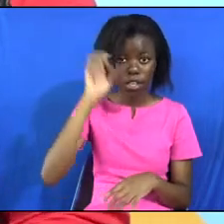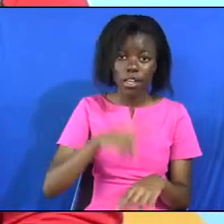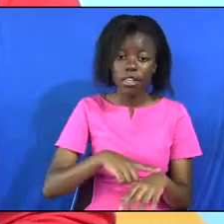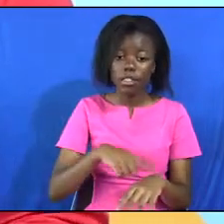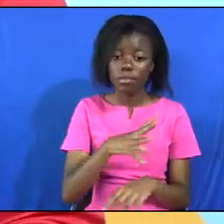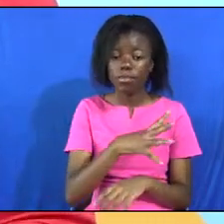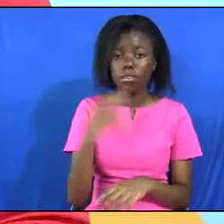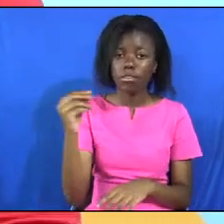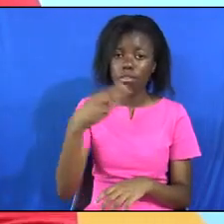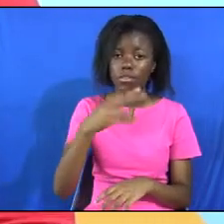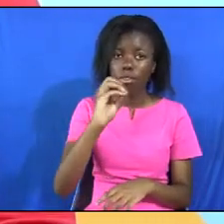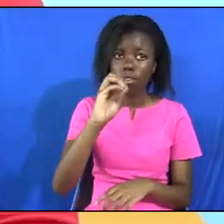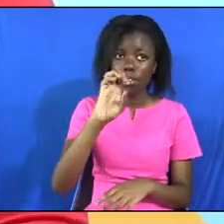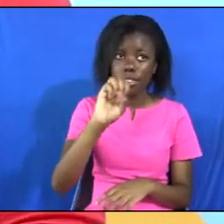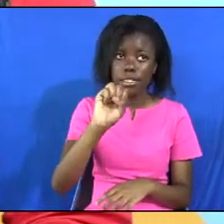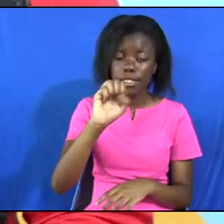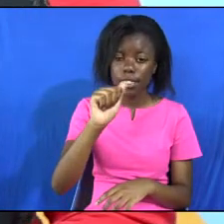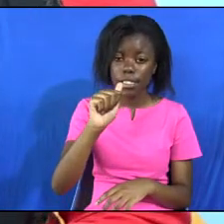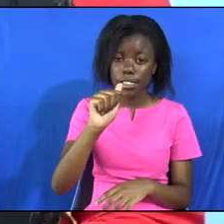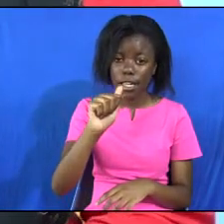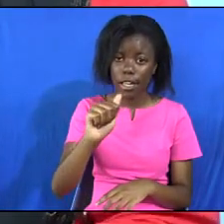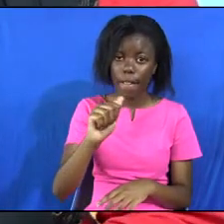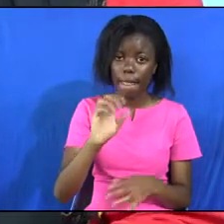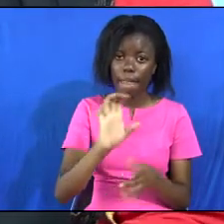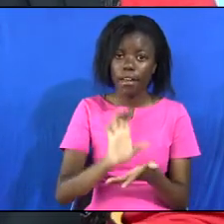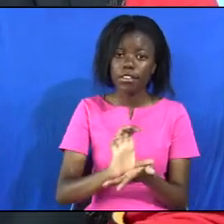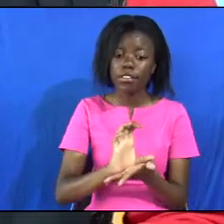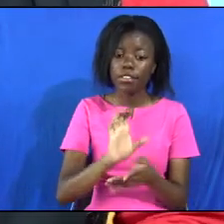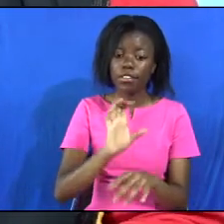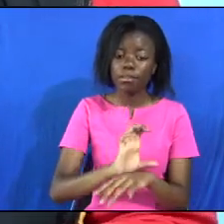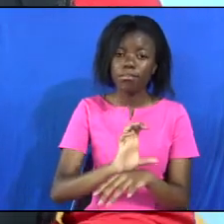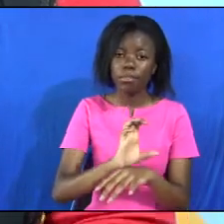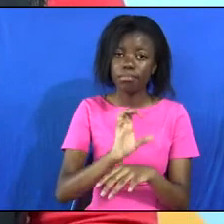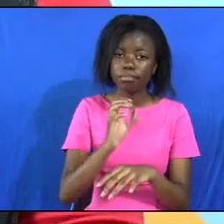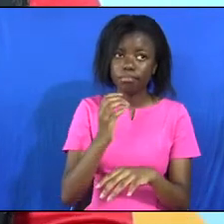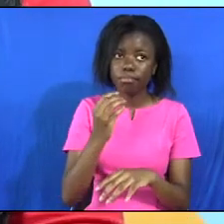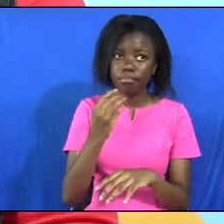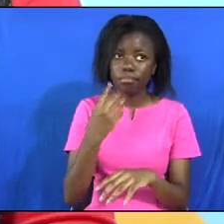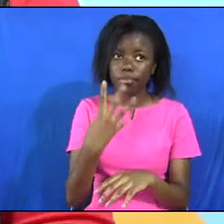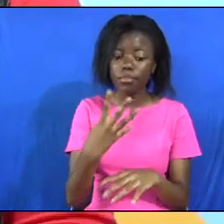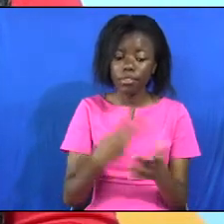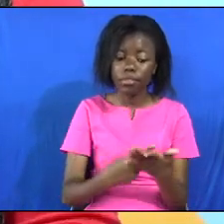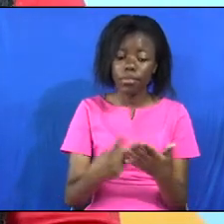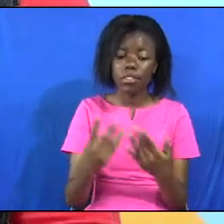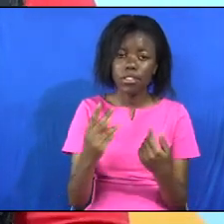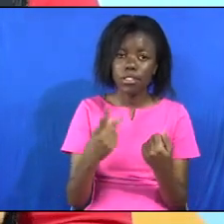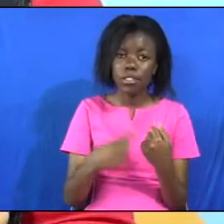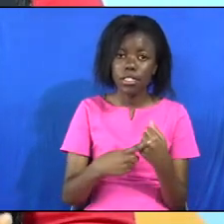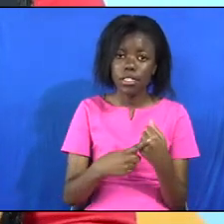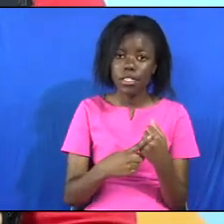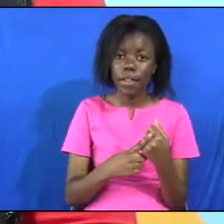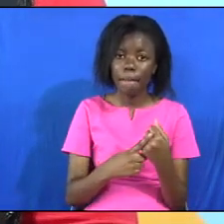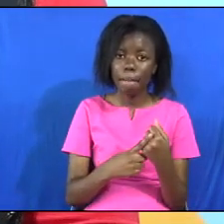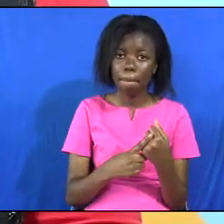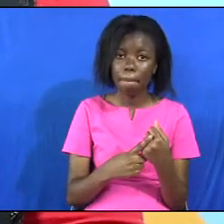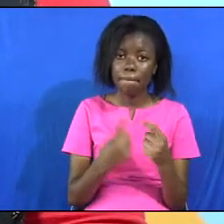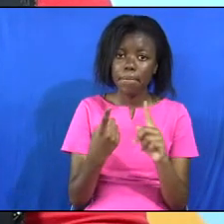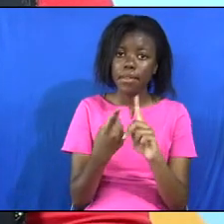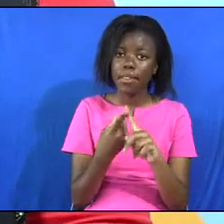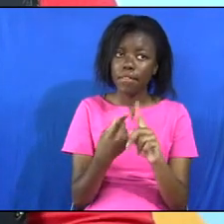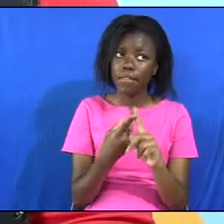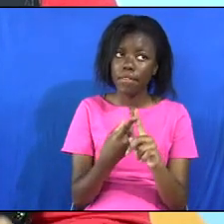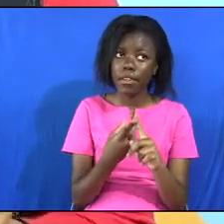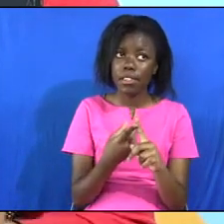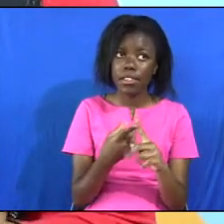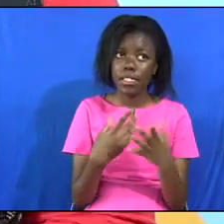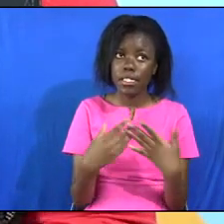back to Hosea 4:6, where it says, my people perish for lack of knowledge. Indeed, the first thing that we should